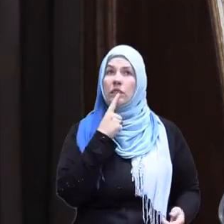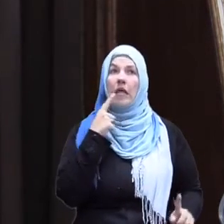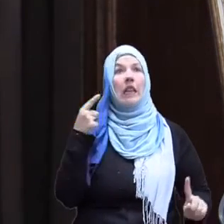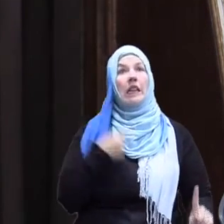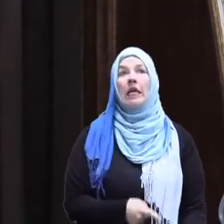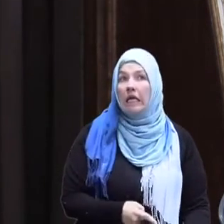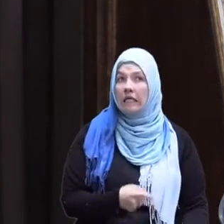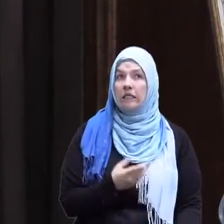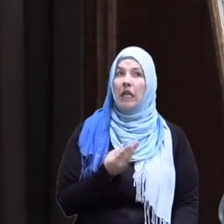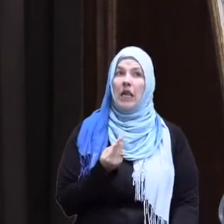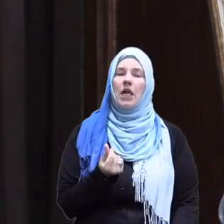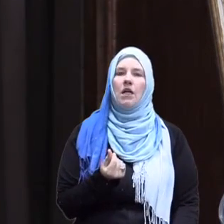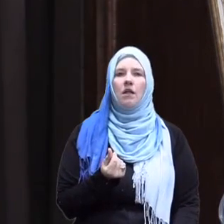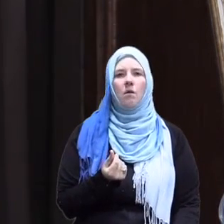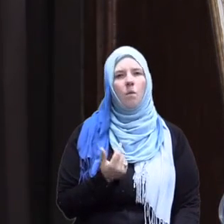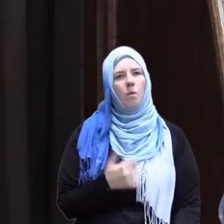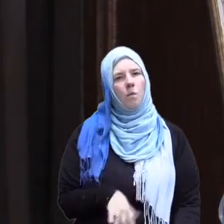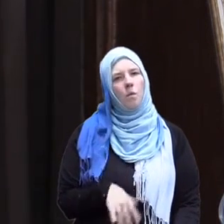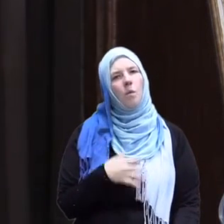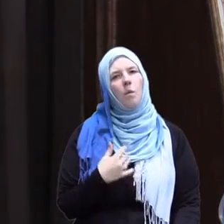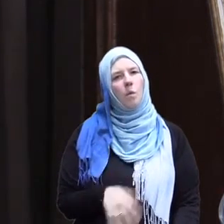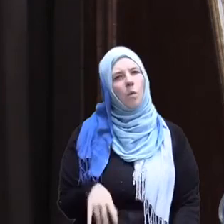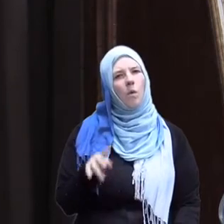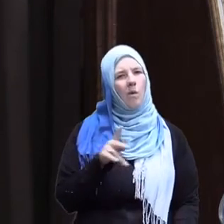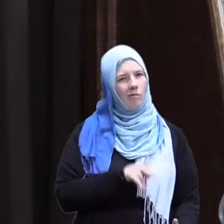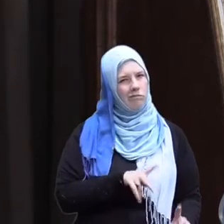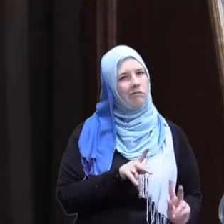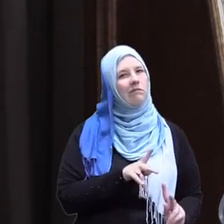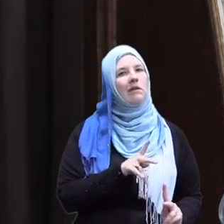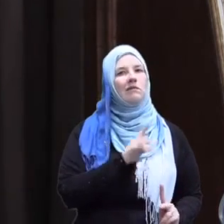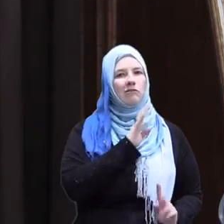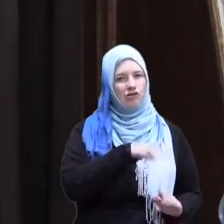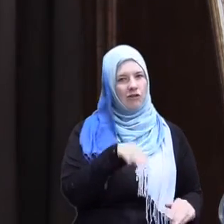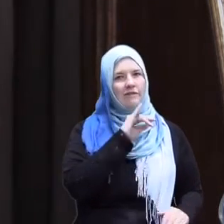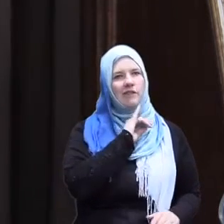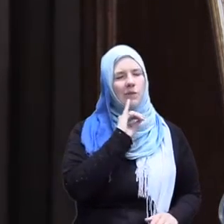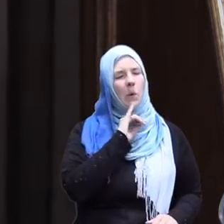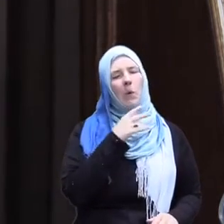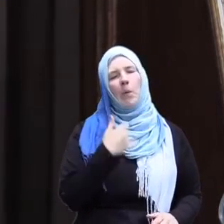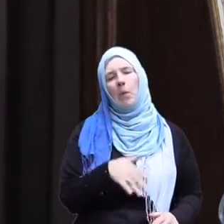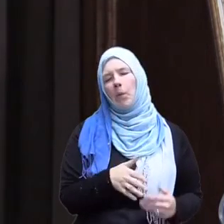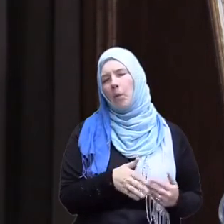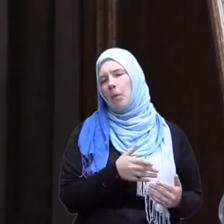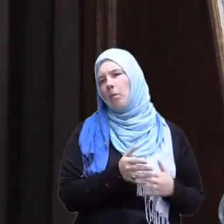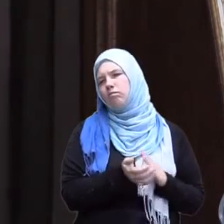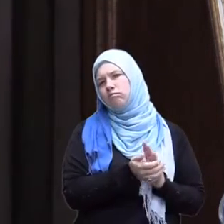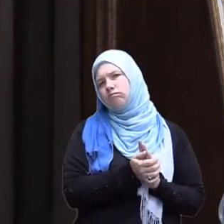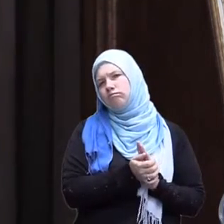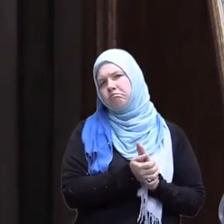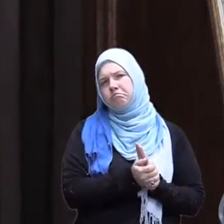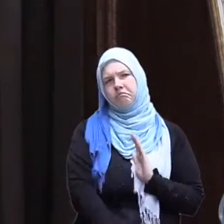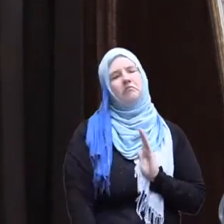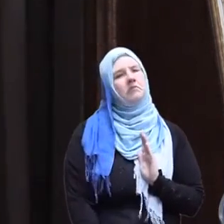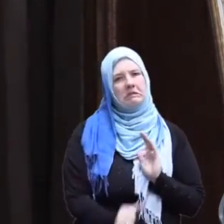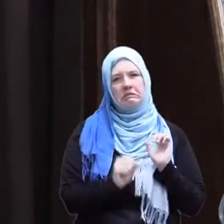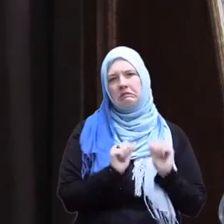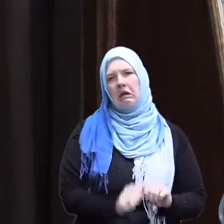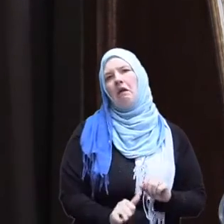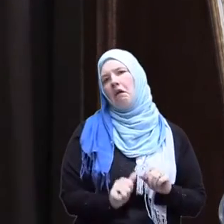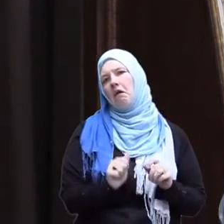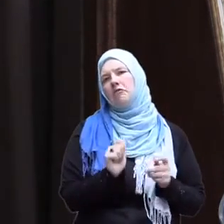very good at this. So do you want or do you think they will trust you? They will deal with you fairly and